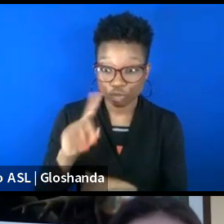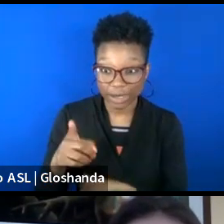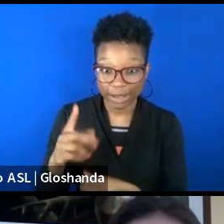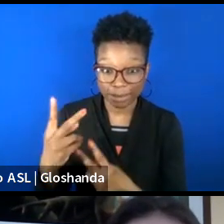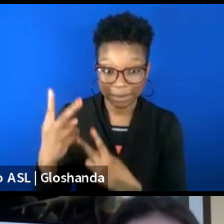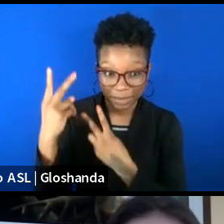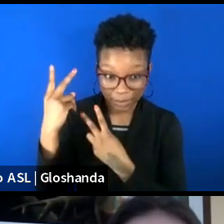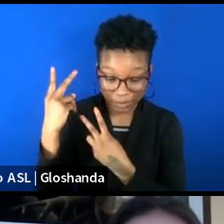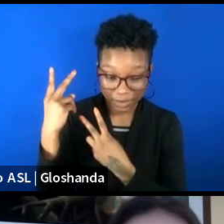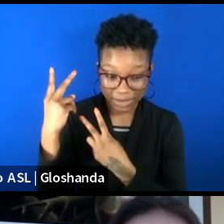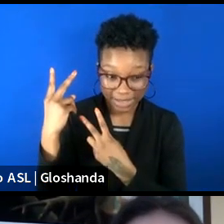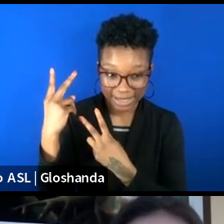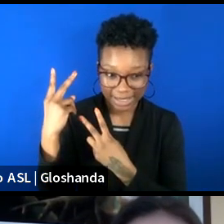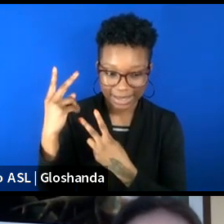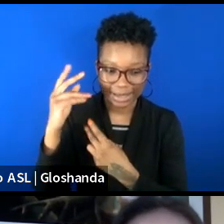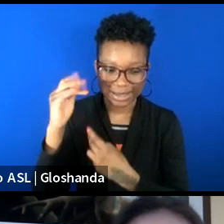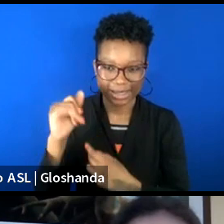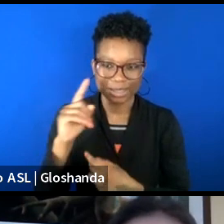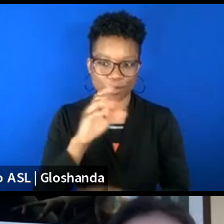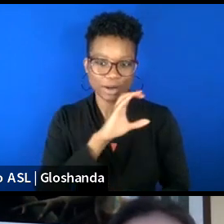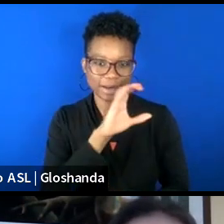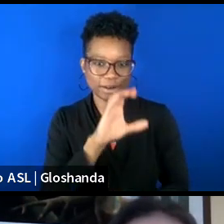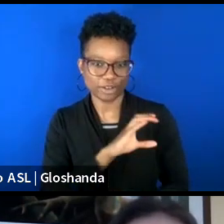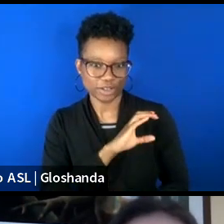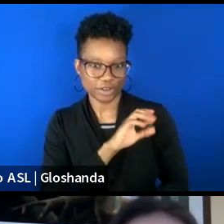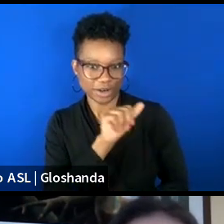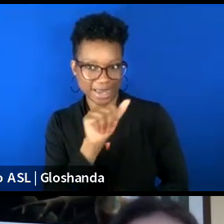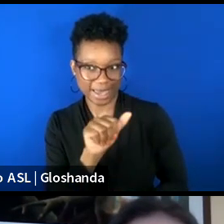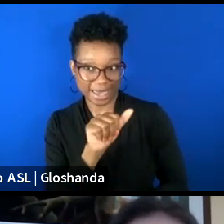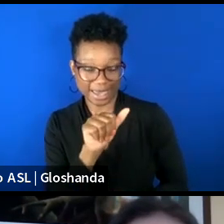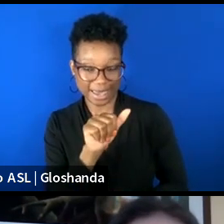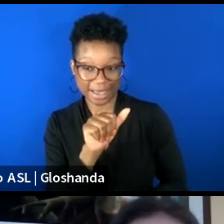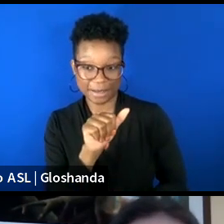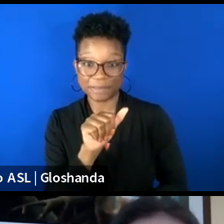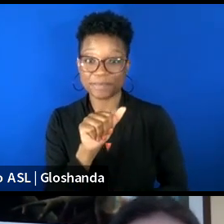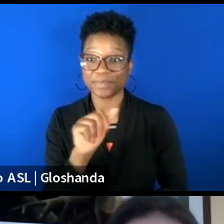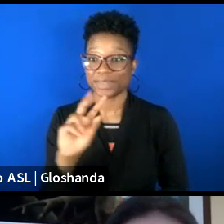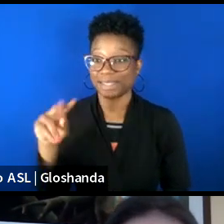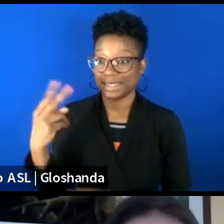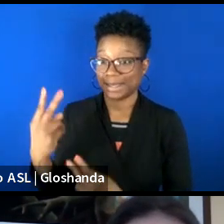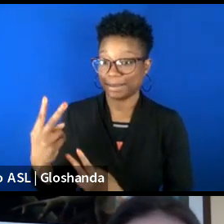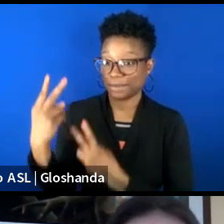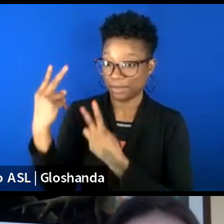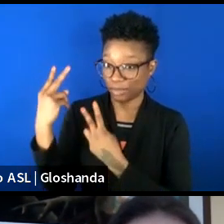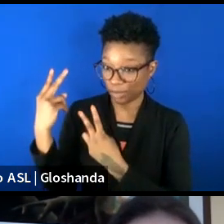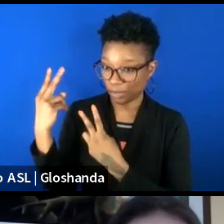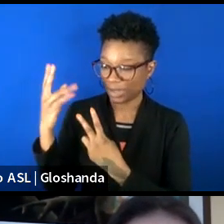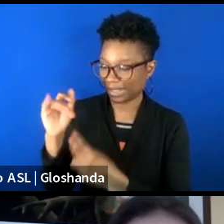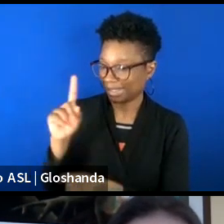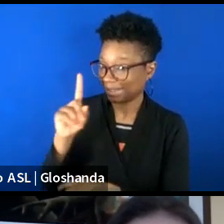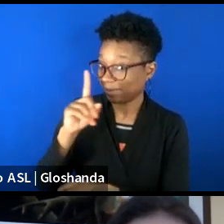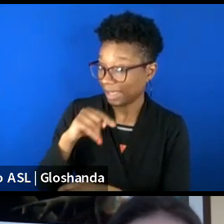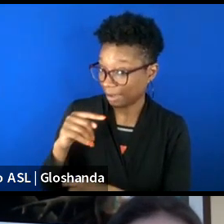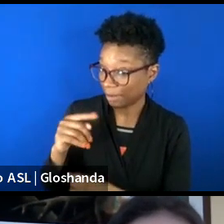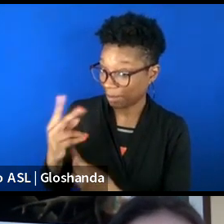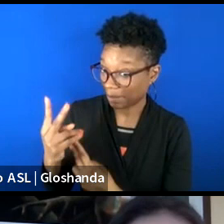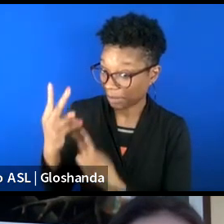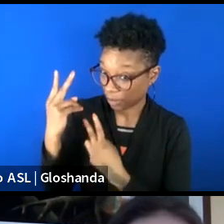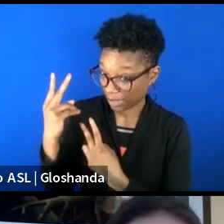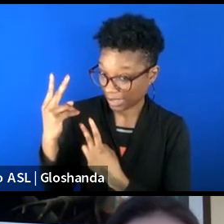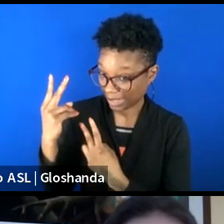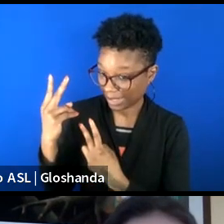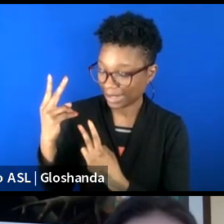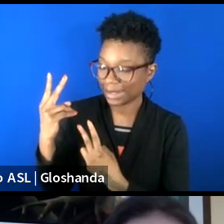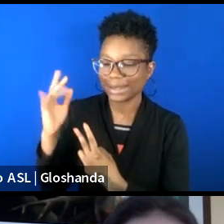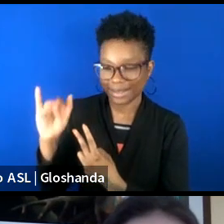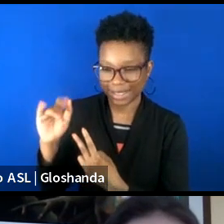is a real memory for character A. And the second memory that is the fake memory is a memory